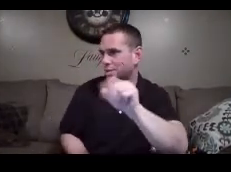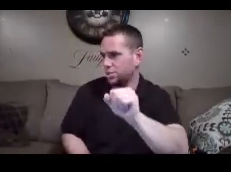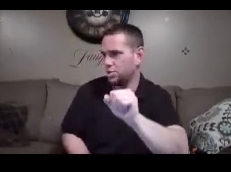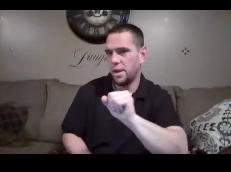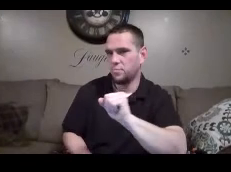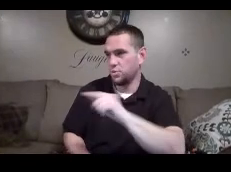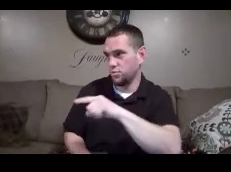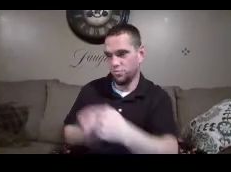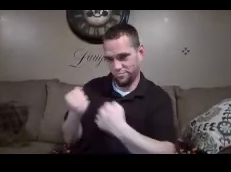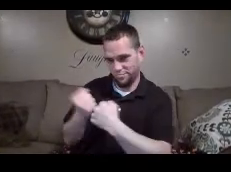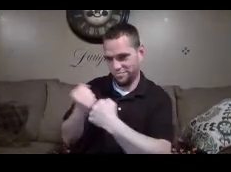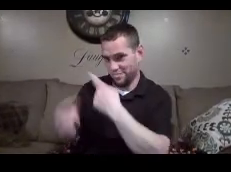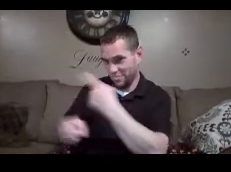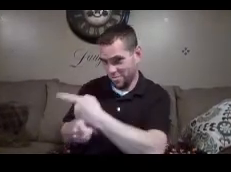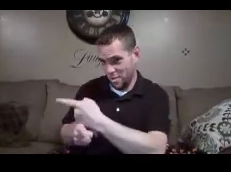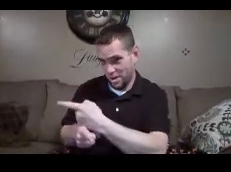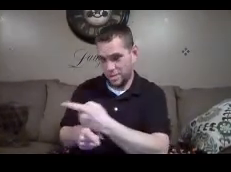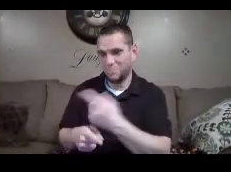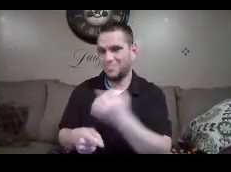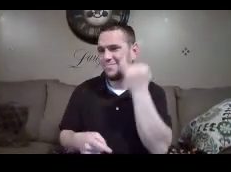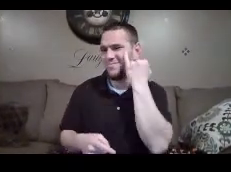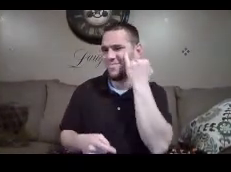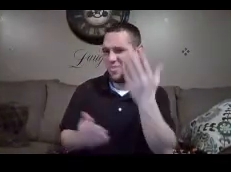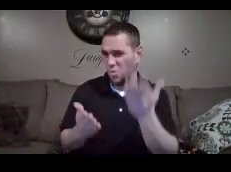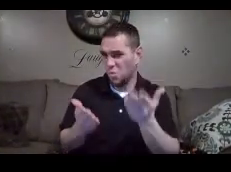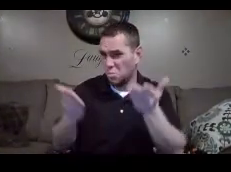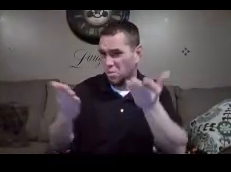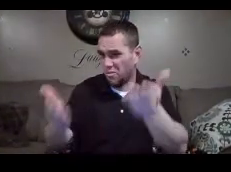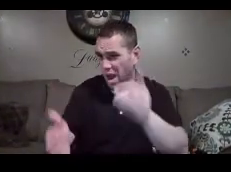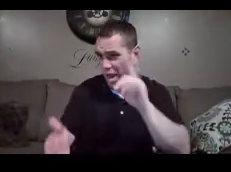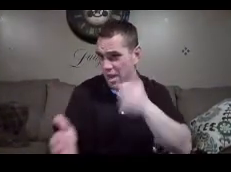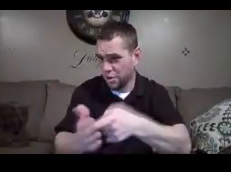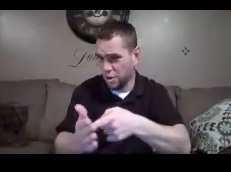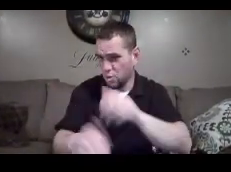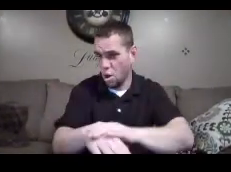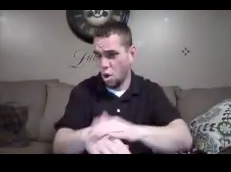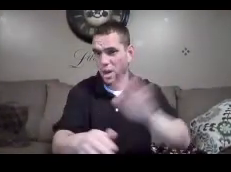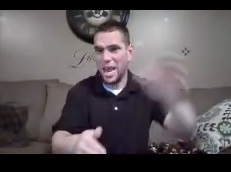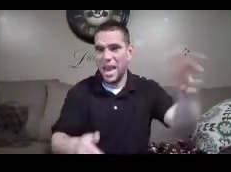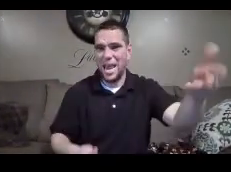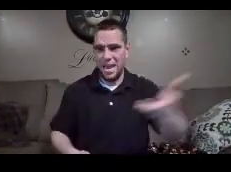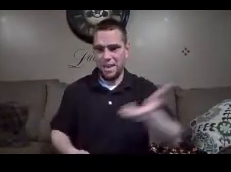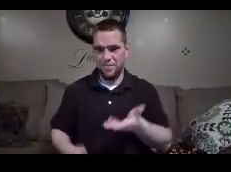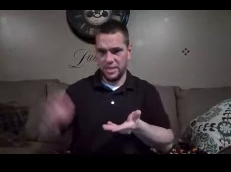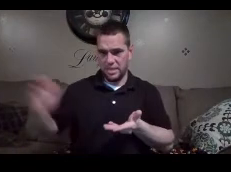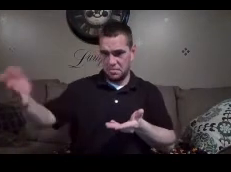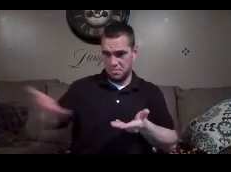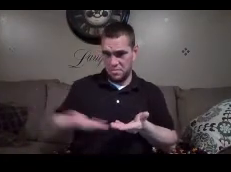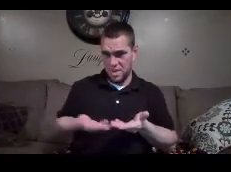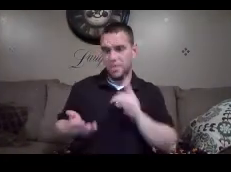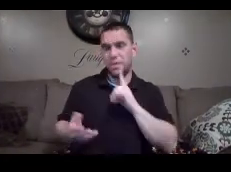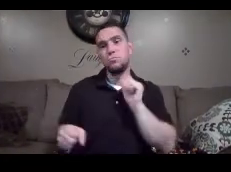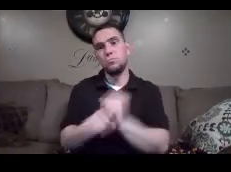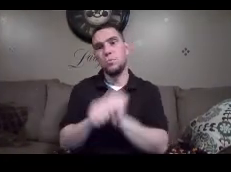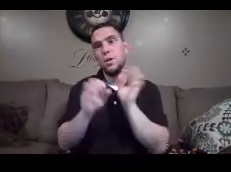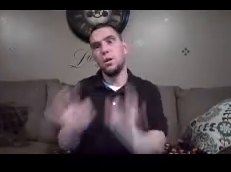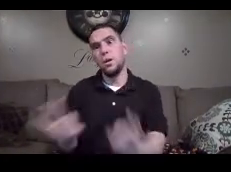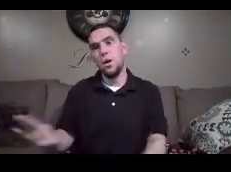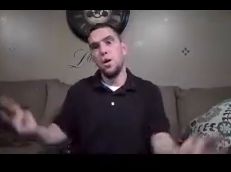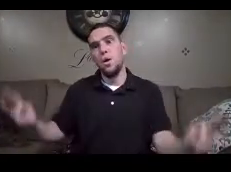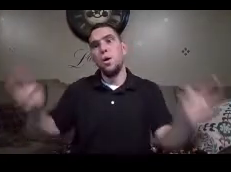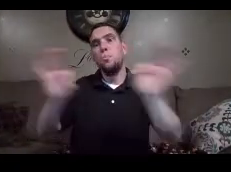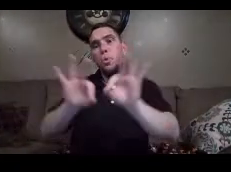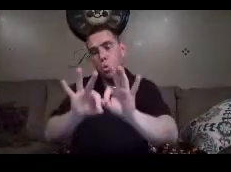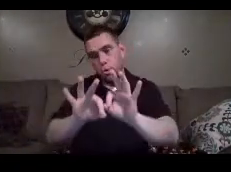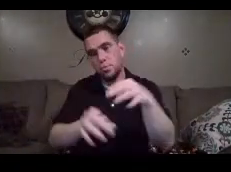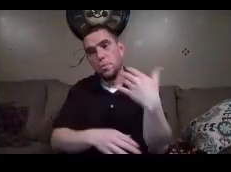this. Providing notice on your invitations is so critical, so that when you have an invitation goes out, like